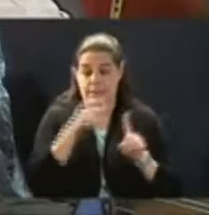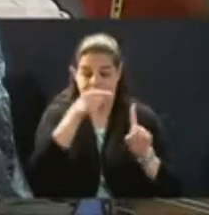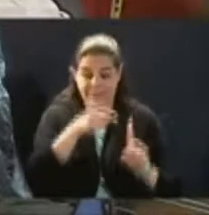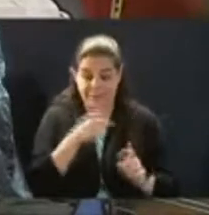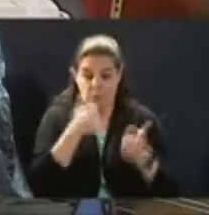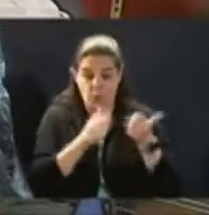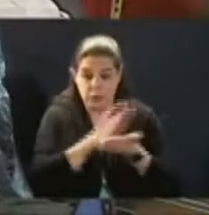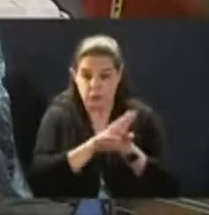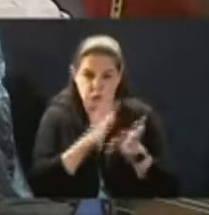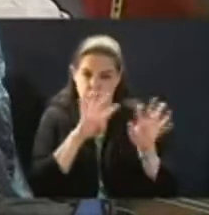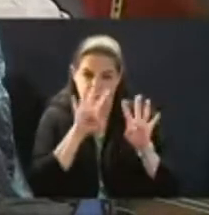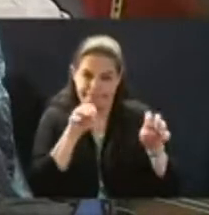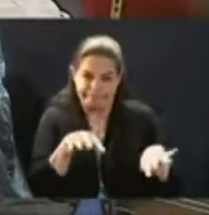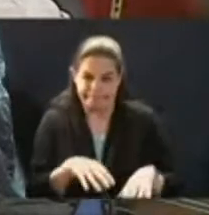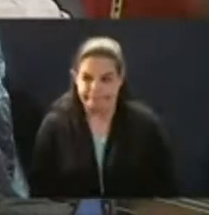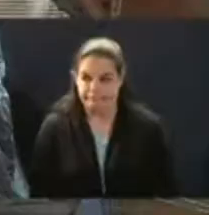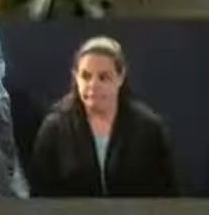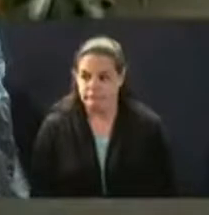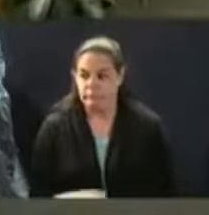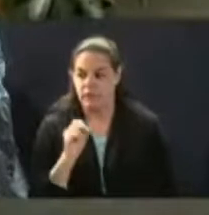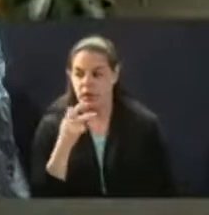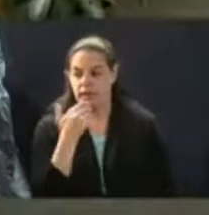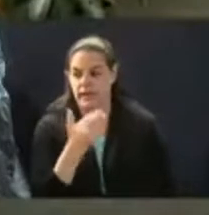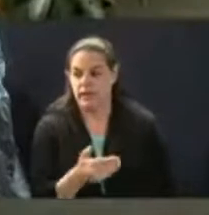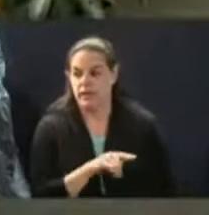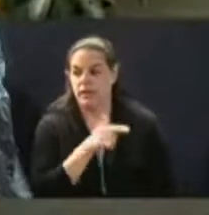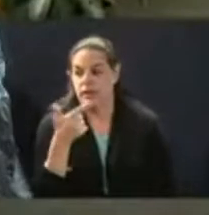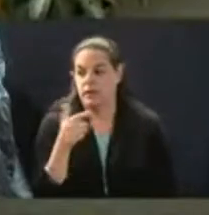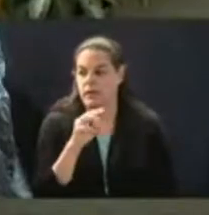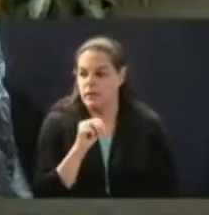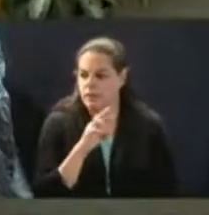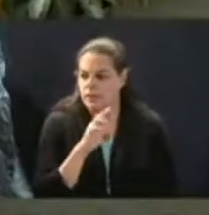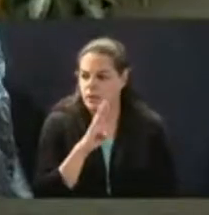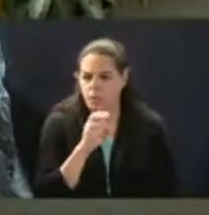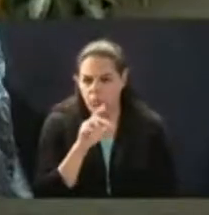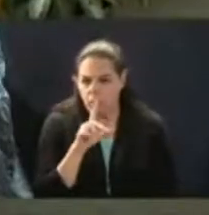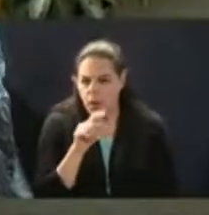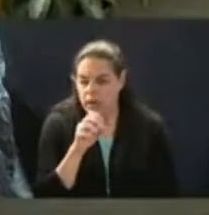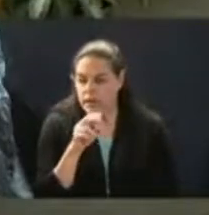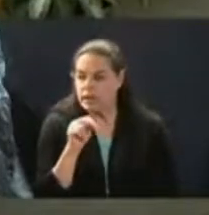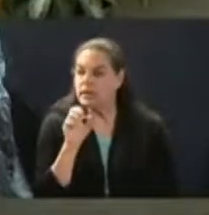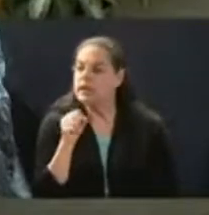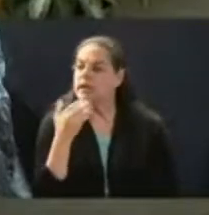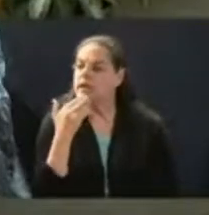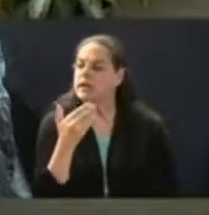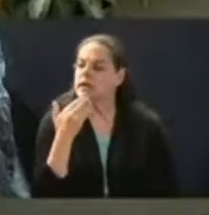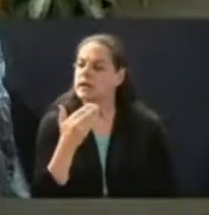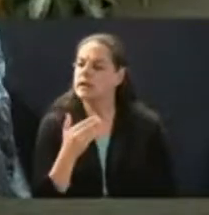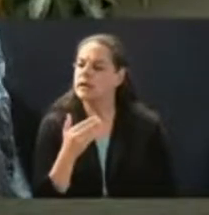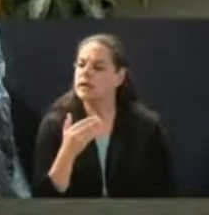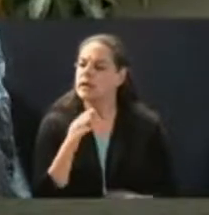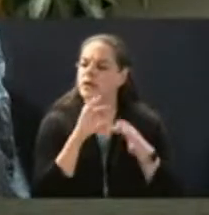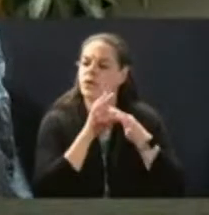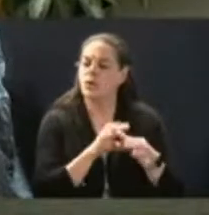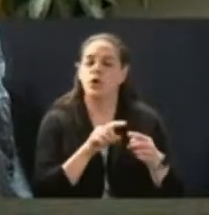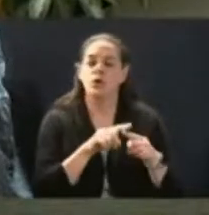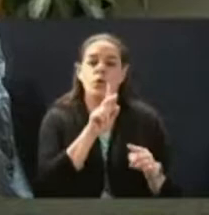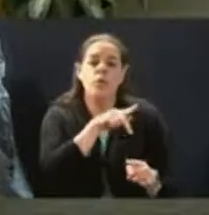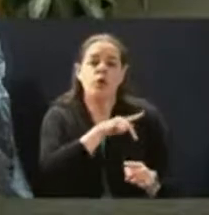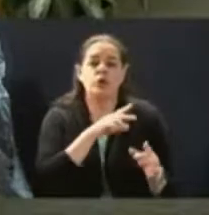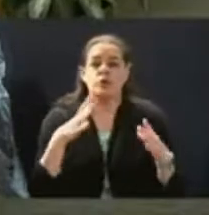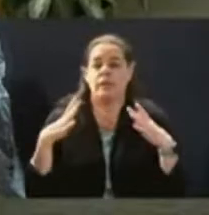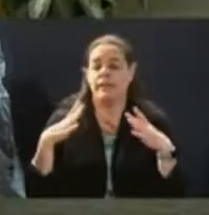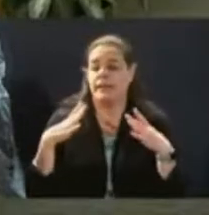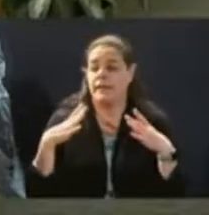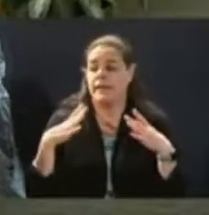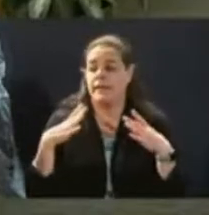which schools. Thank you, Dr. Reiswick. Mr. Bolton. Thanks, Madam Chair, board members. In regards to personal leave,